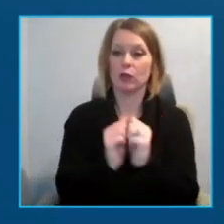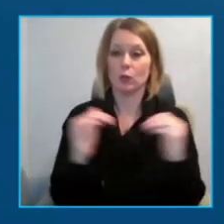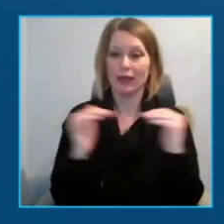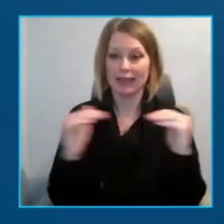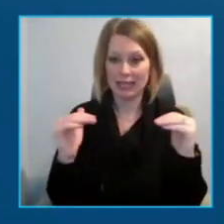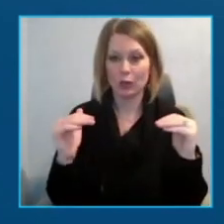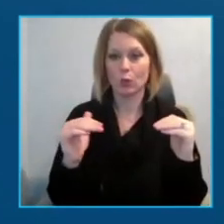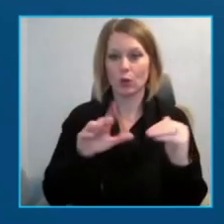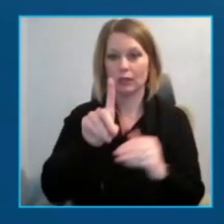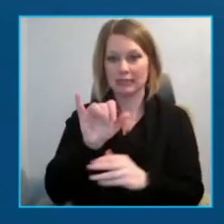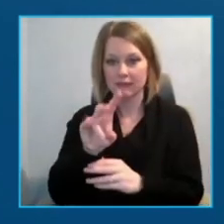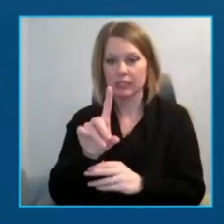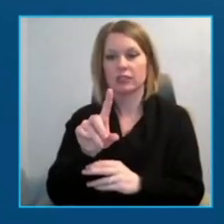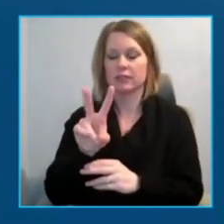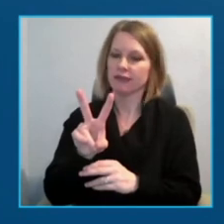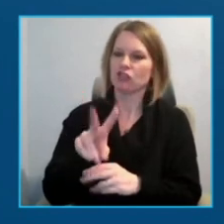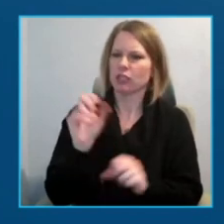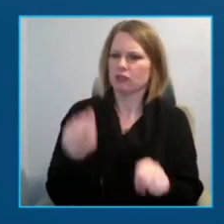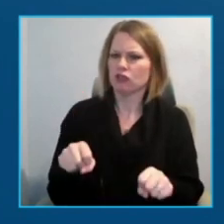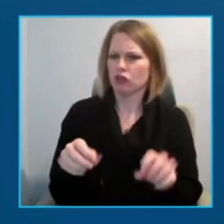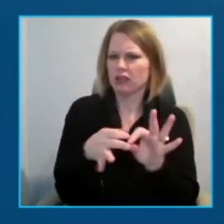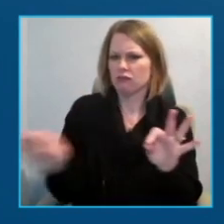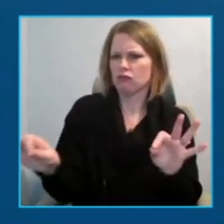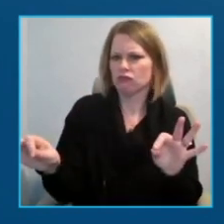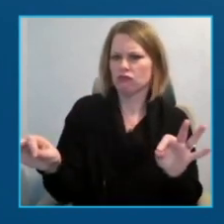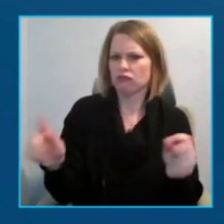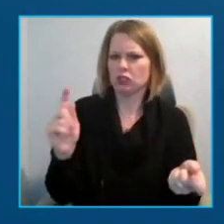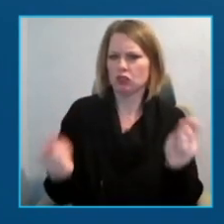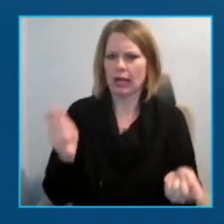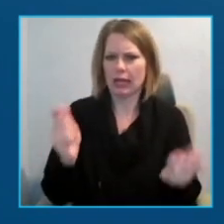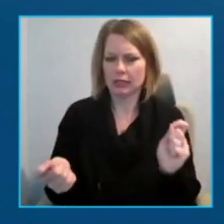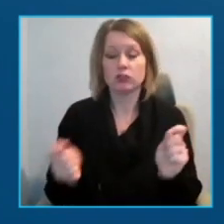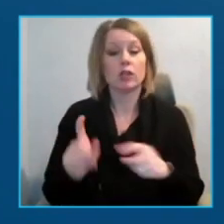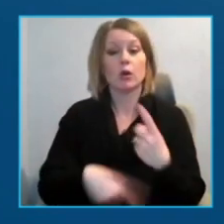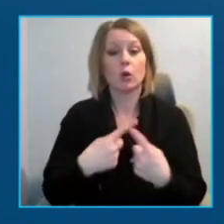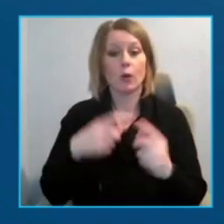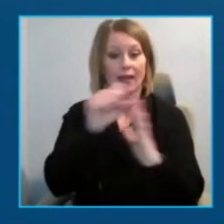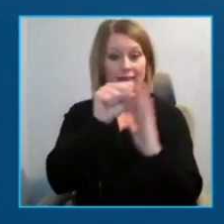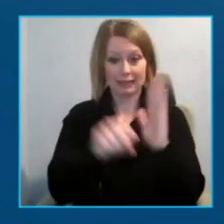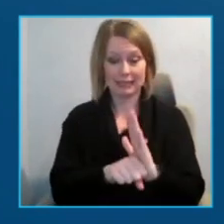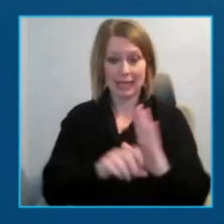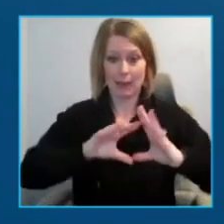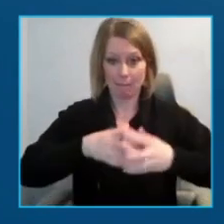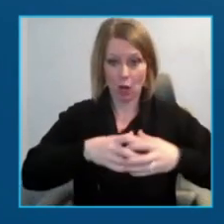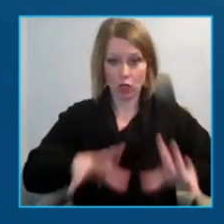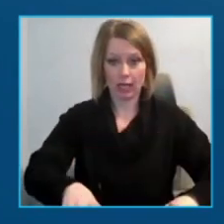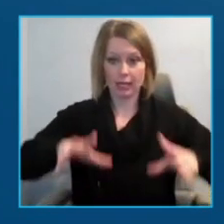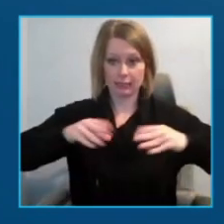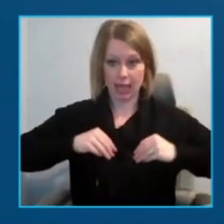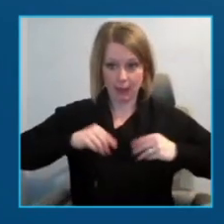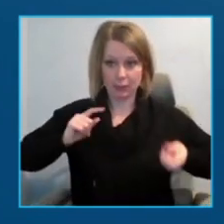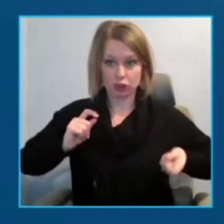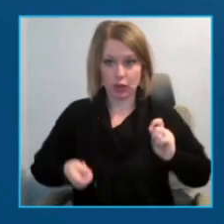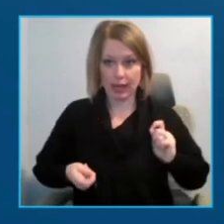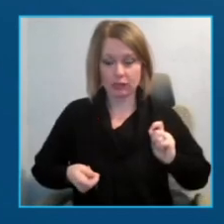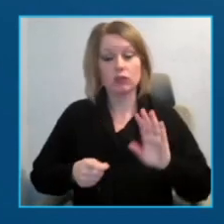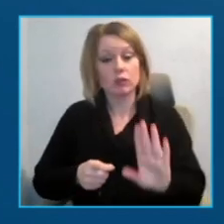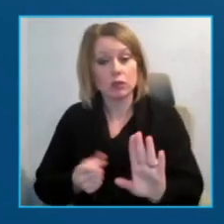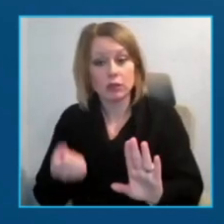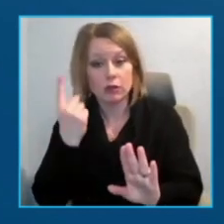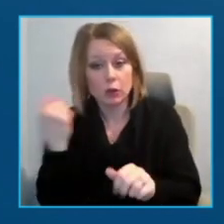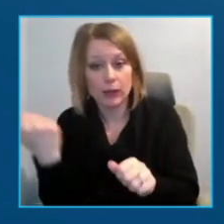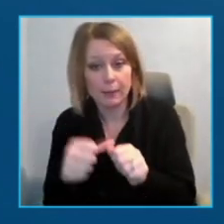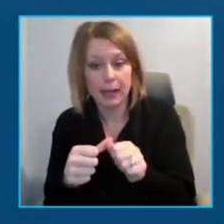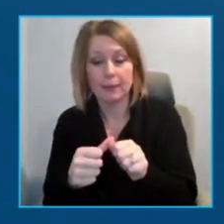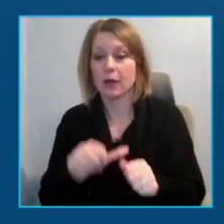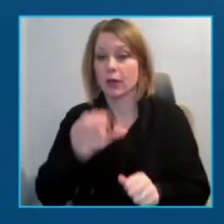more artfully written. And when the state party adopts these changes, because remember, the